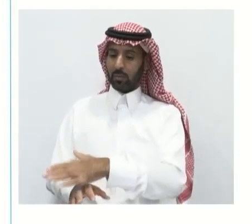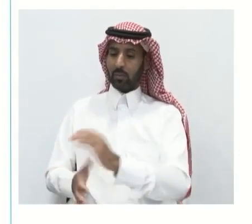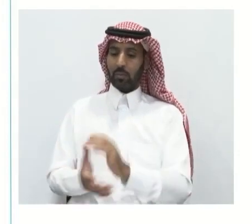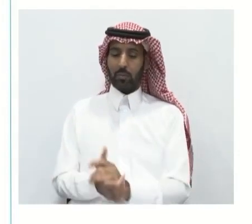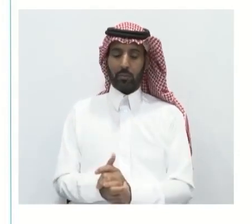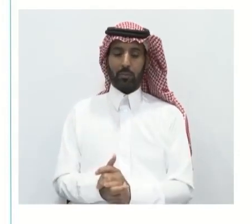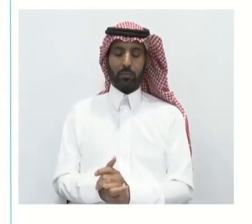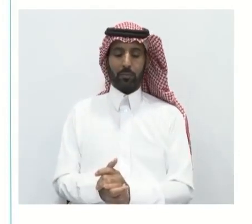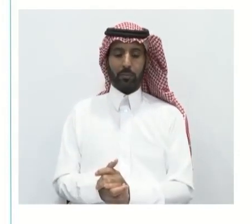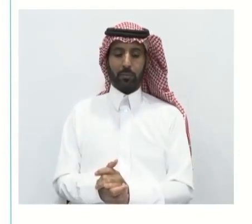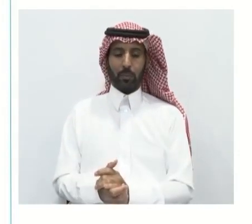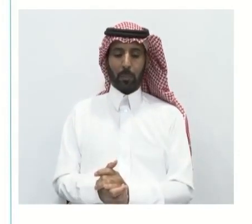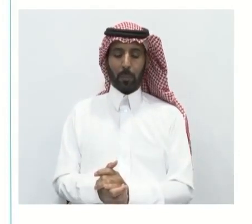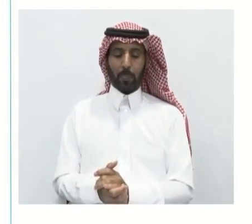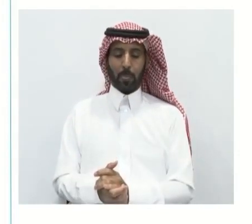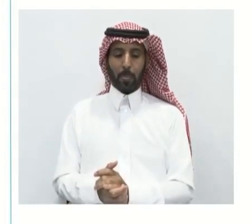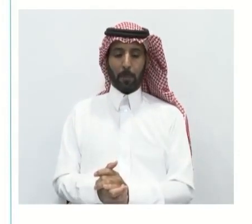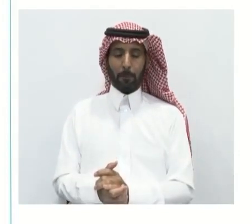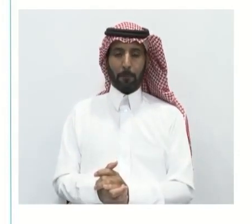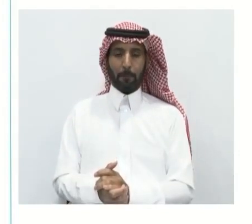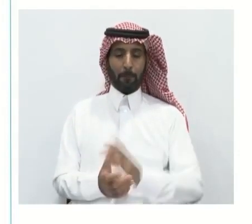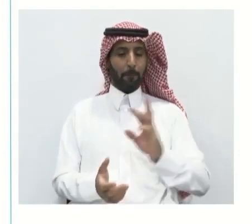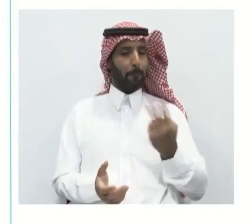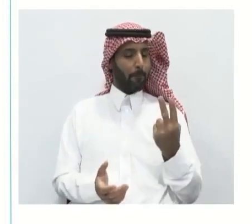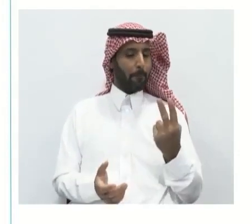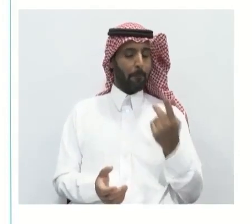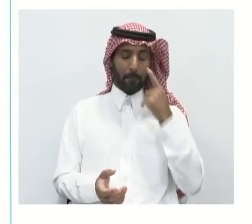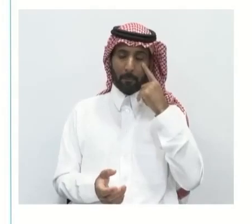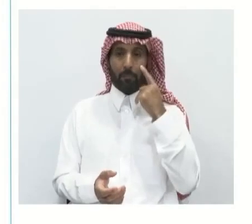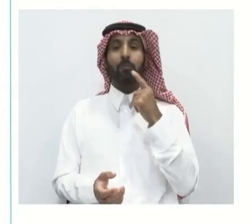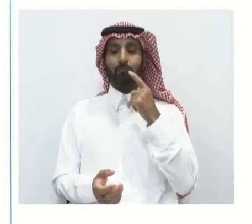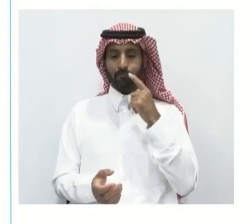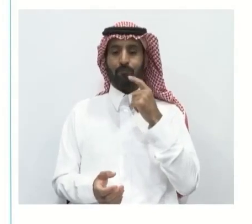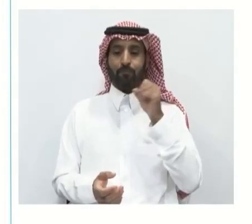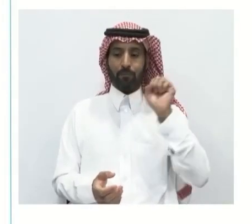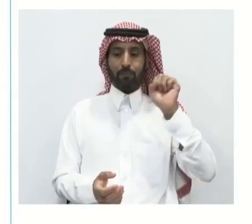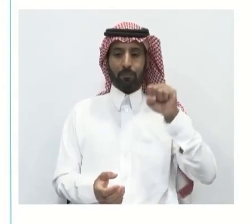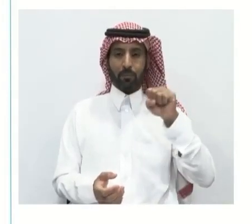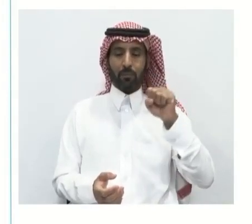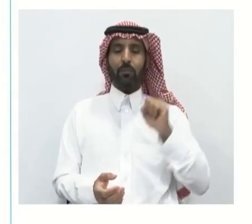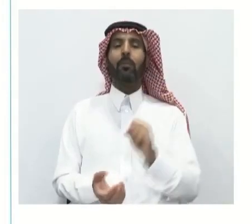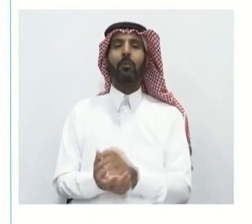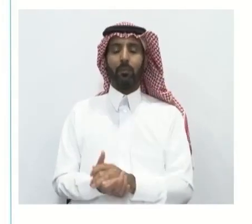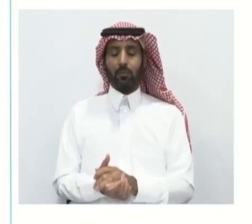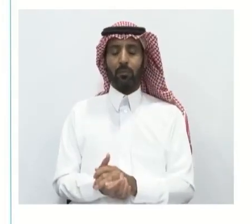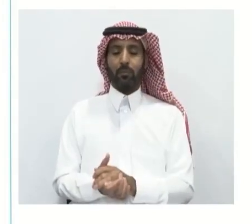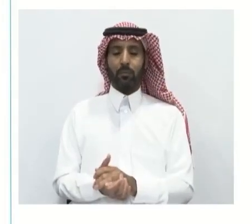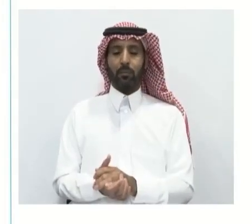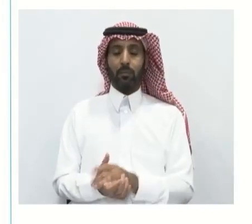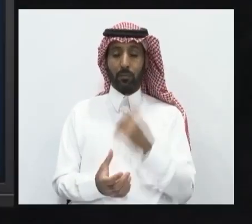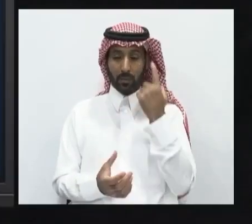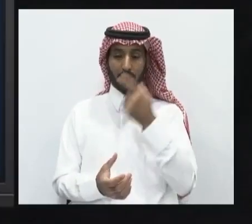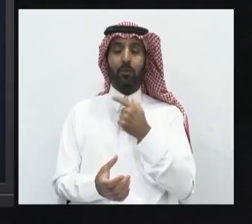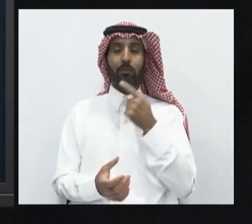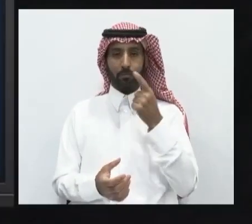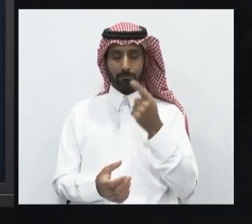amiss all over the area. What about the second one? Move the head up and down to agree. Move the head up